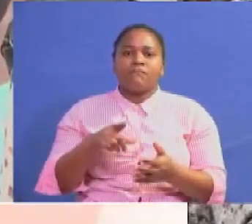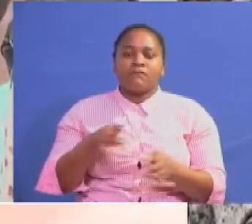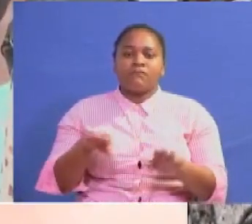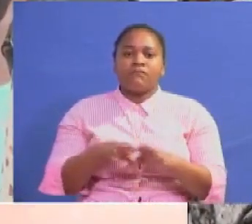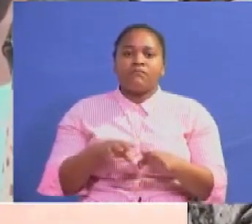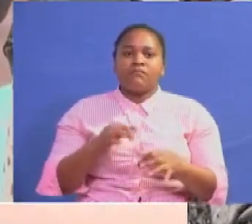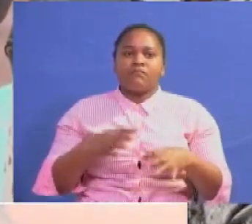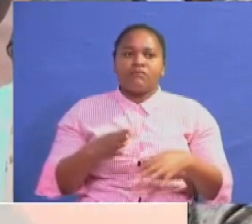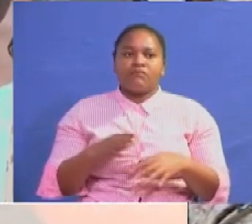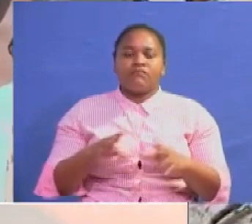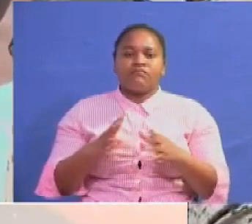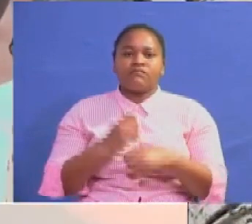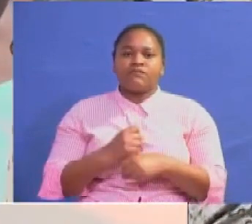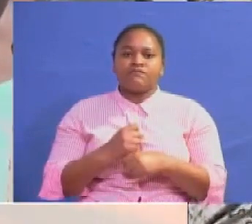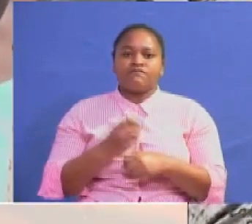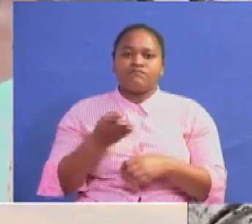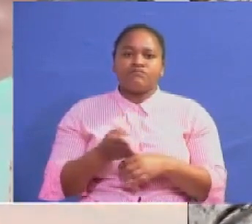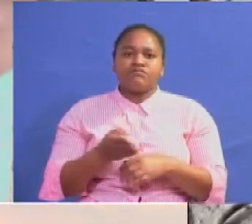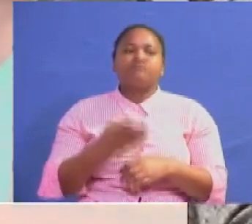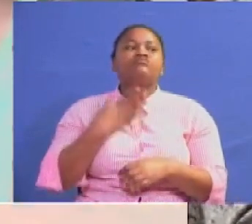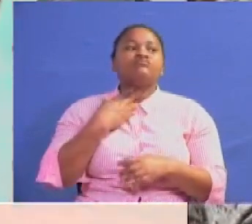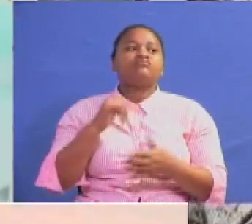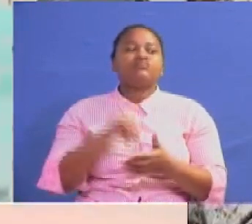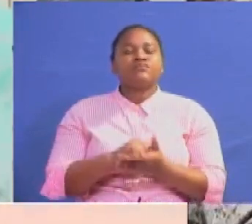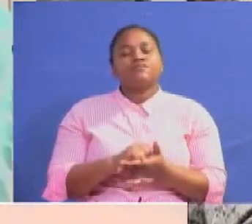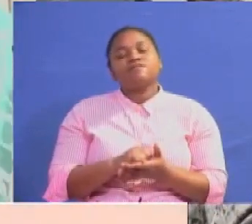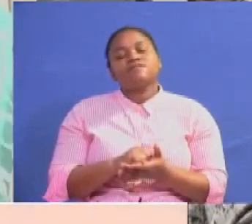Block Contractor and Supplier Association hereby demands that